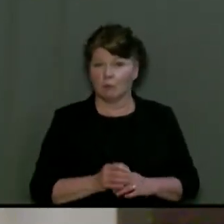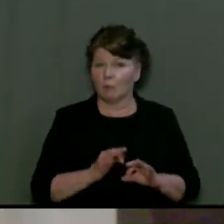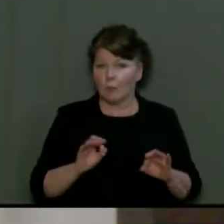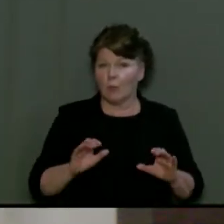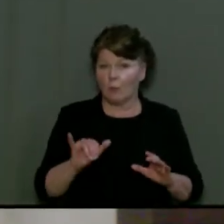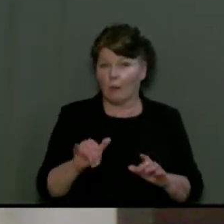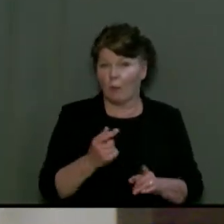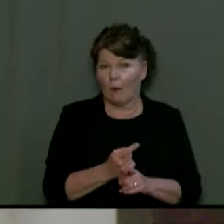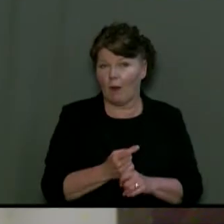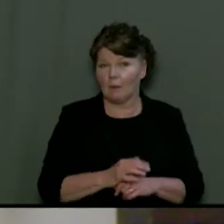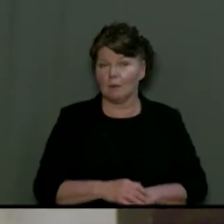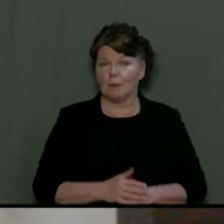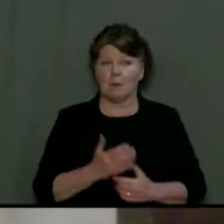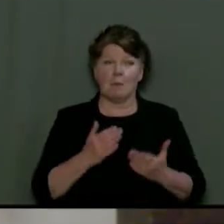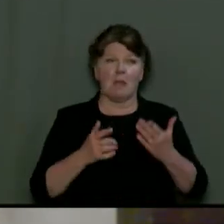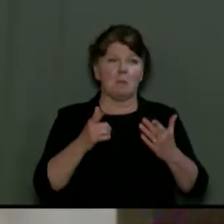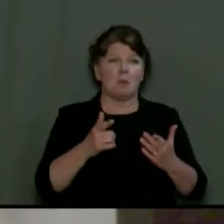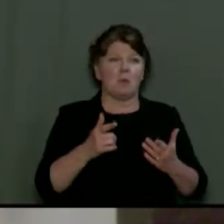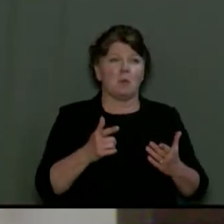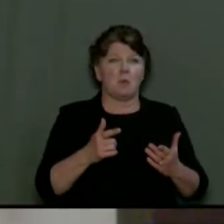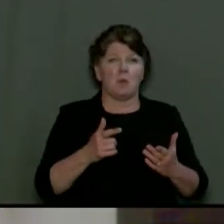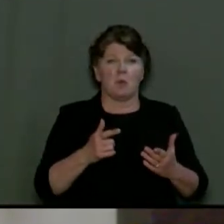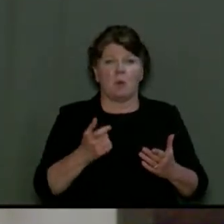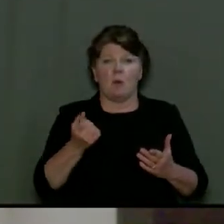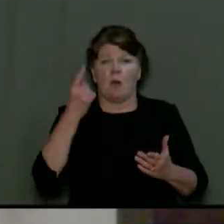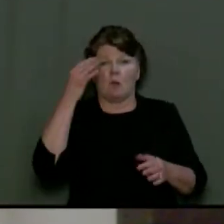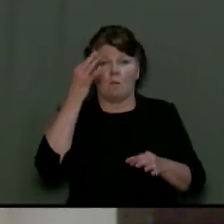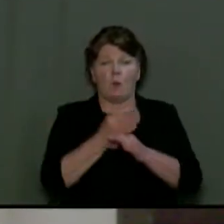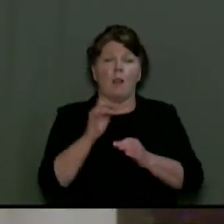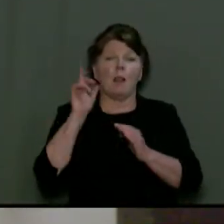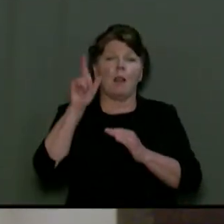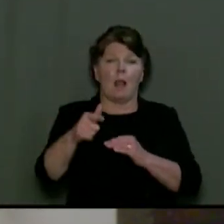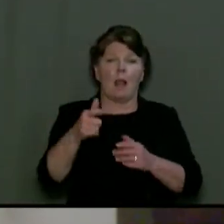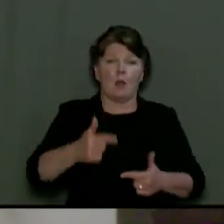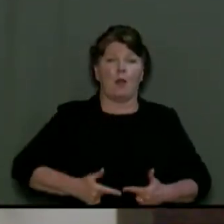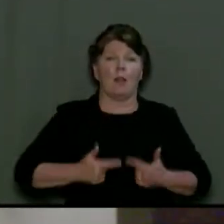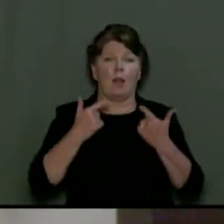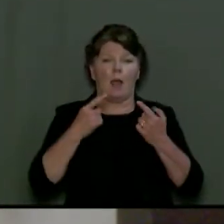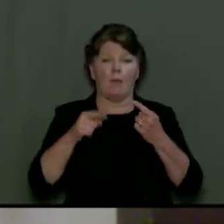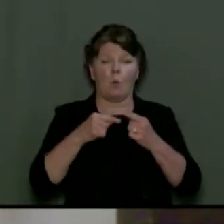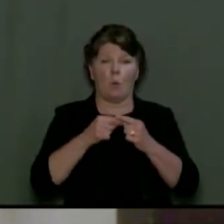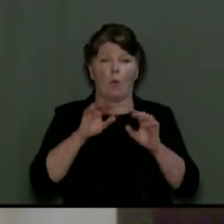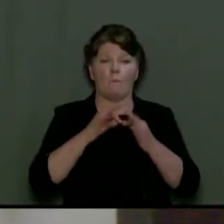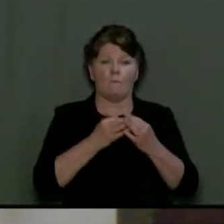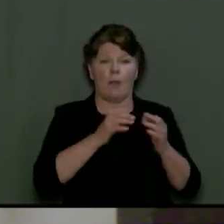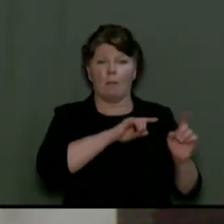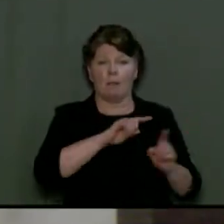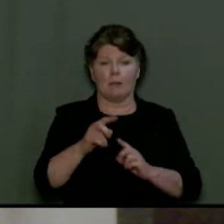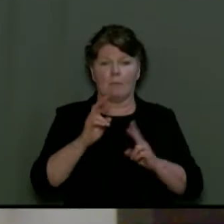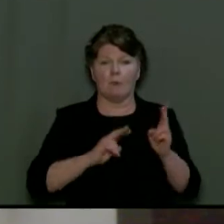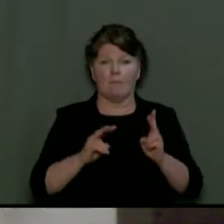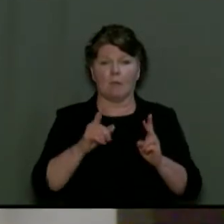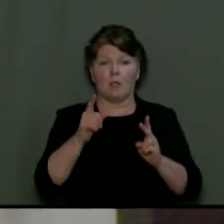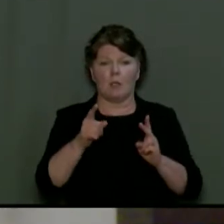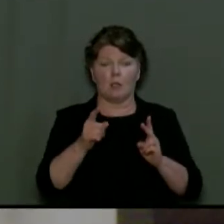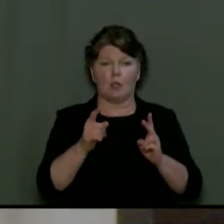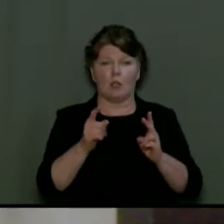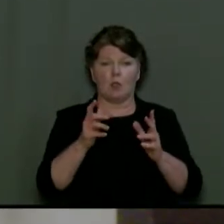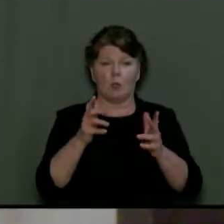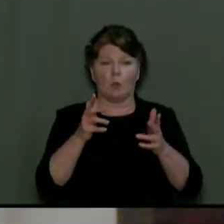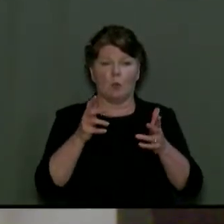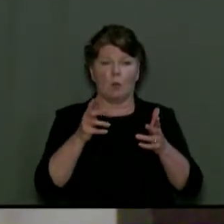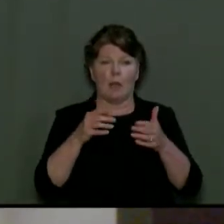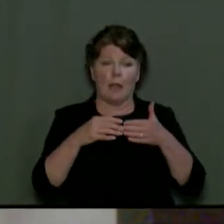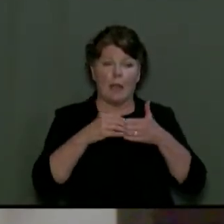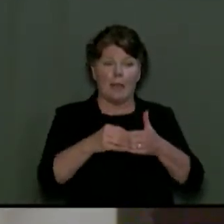Perhaps you have come to faith later in life, and when your family comes to visit, you lead them in prayer,